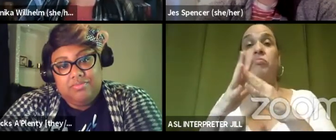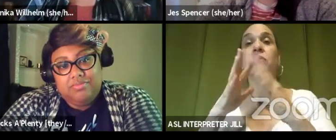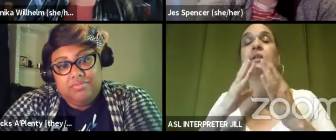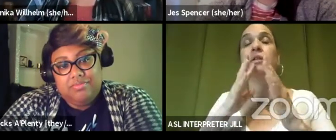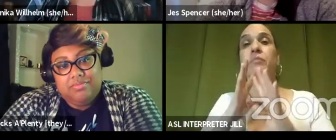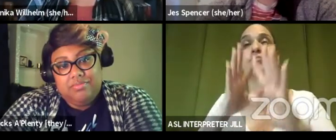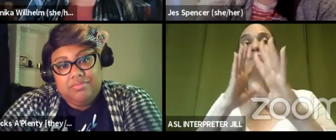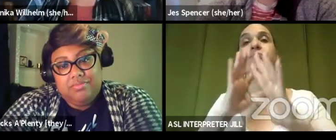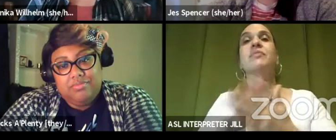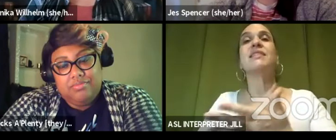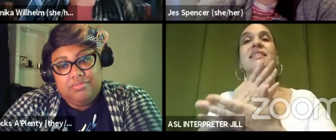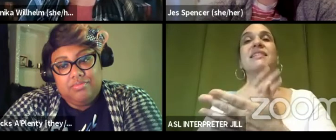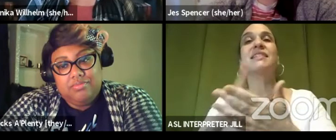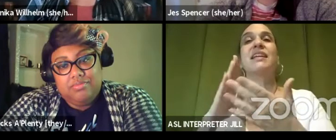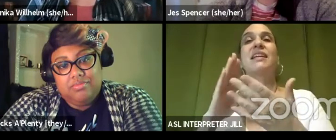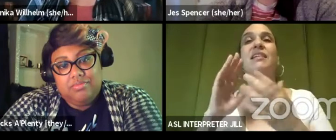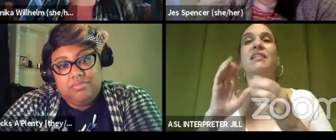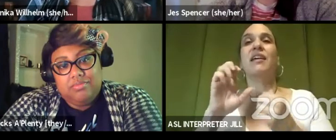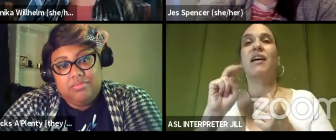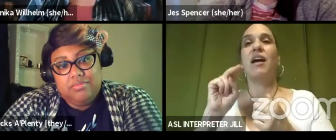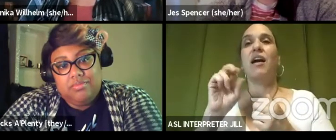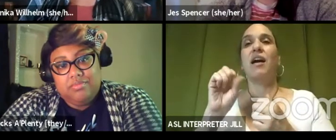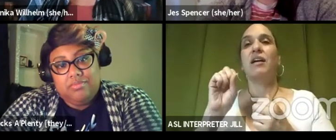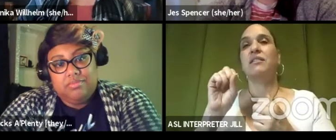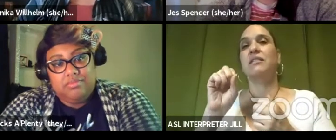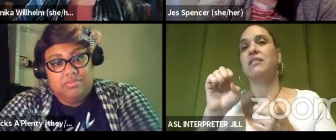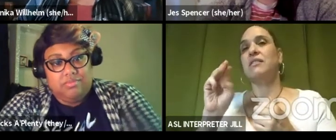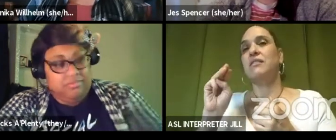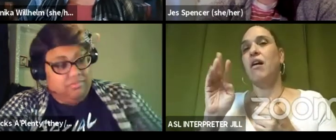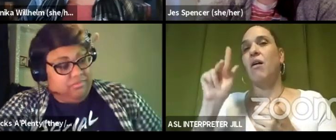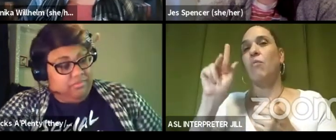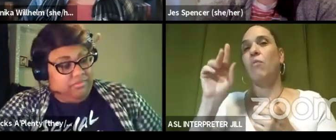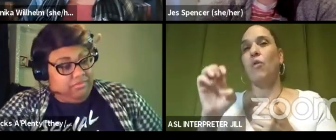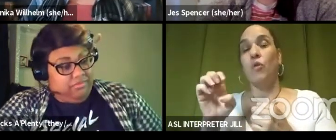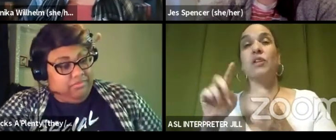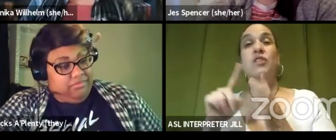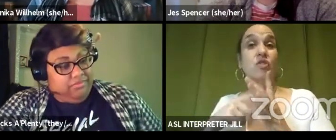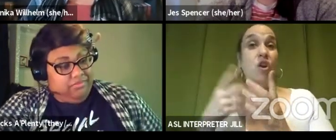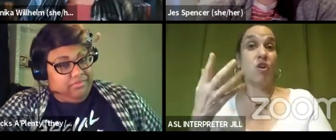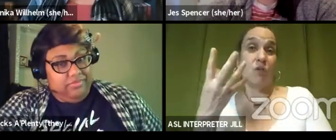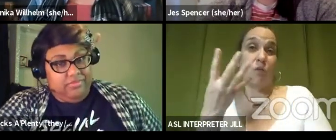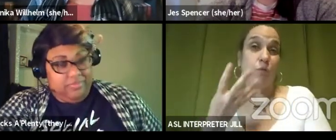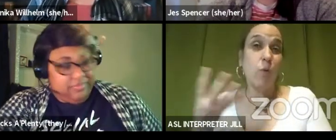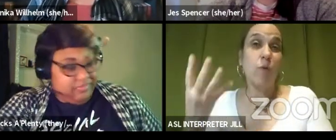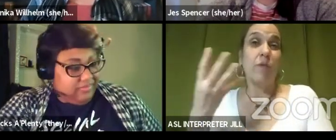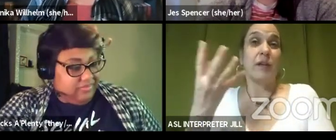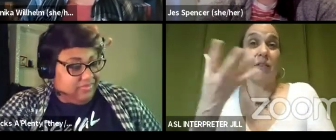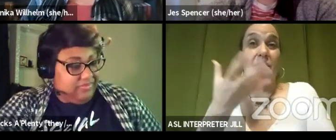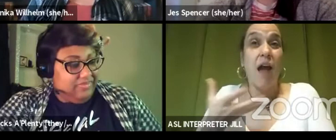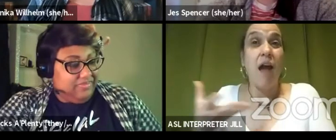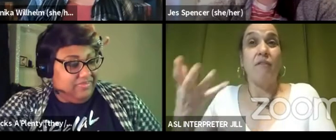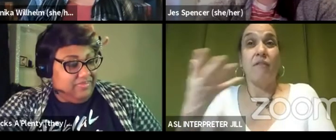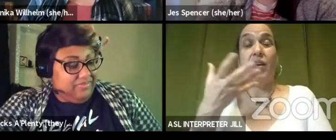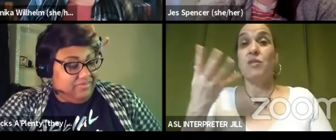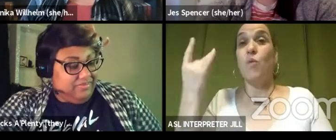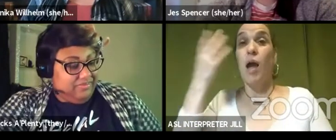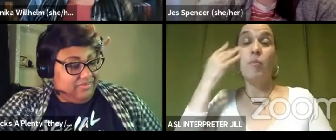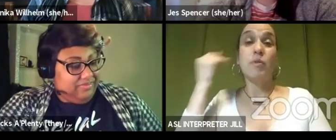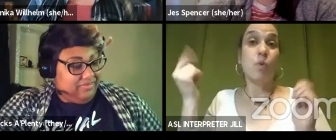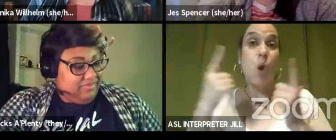and it started as, like, 4 or 5 of us, just because we all had met at UW. We were